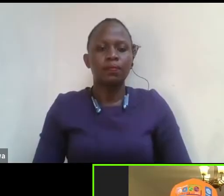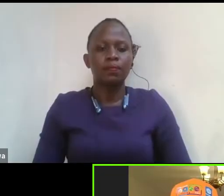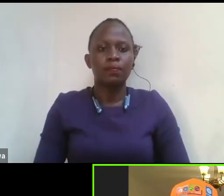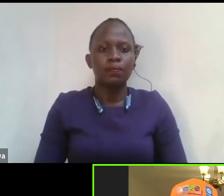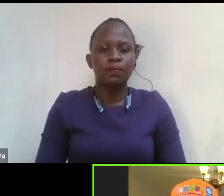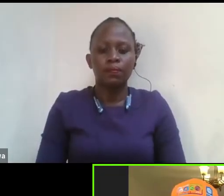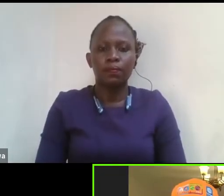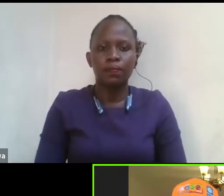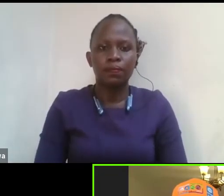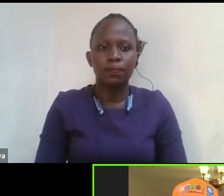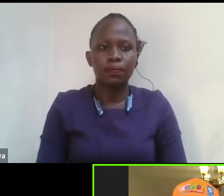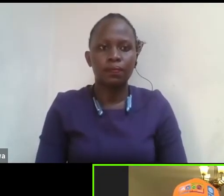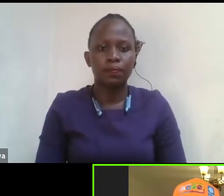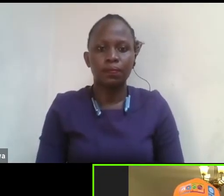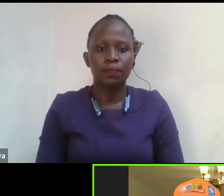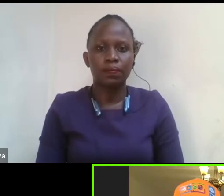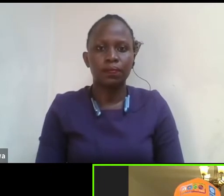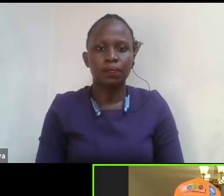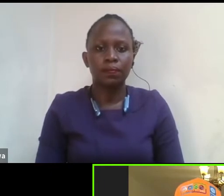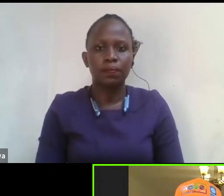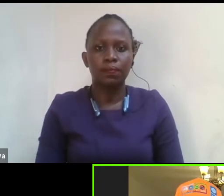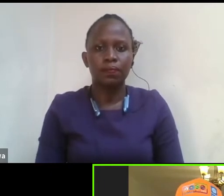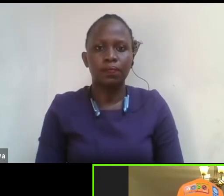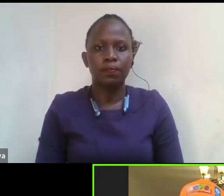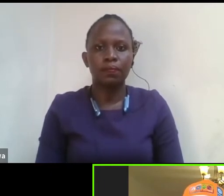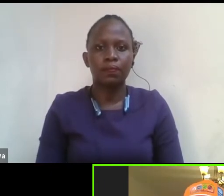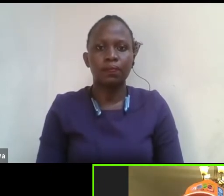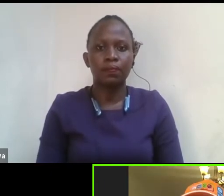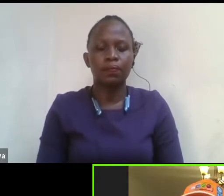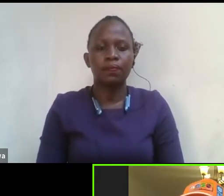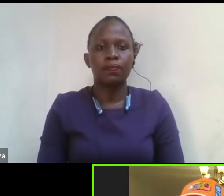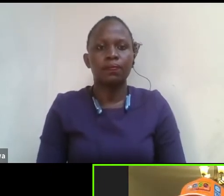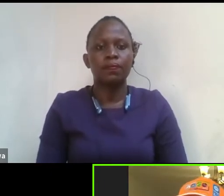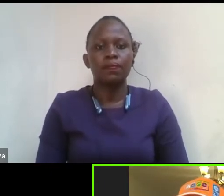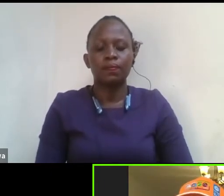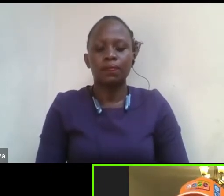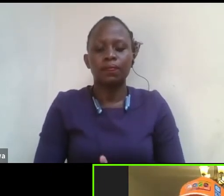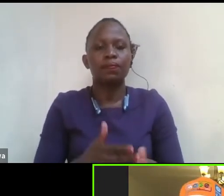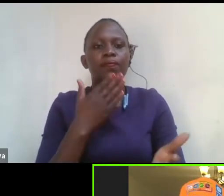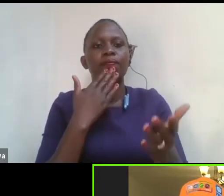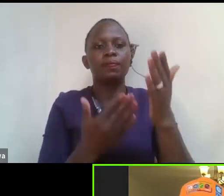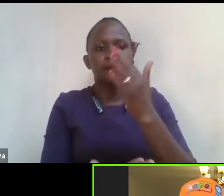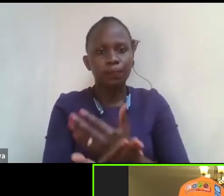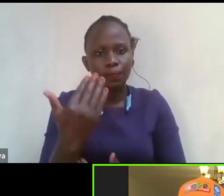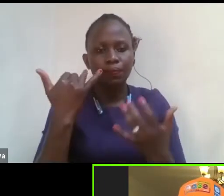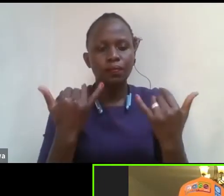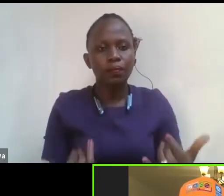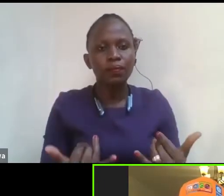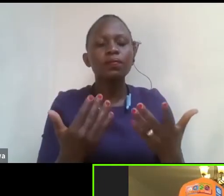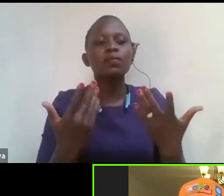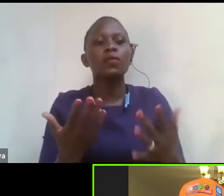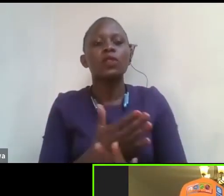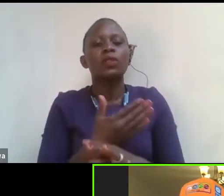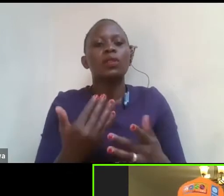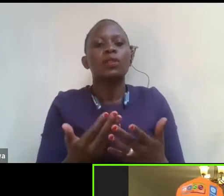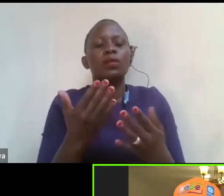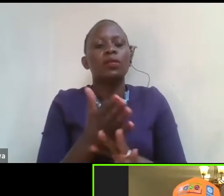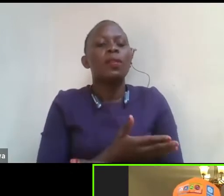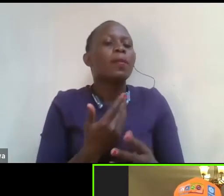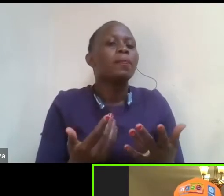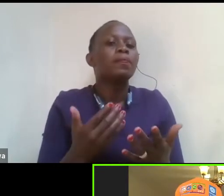the notes section so that we know that you can hear us wherever you are. We keep being asked what is NASE. NASE is a